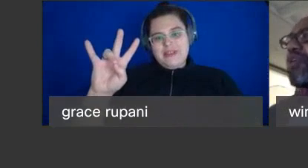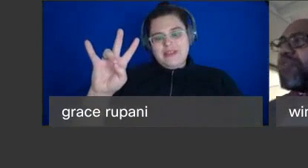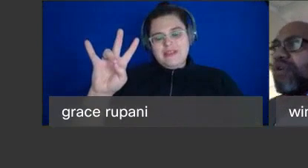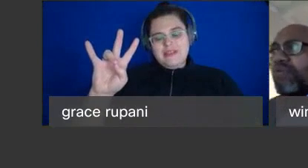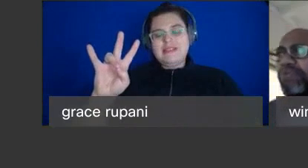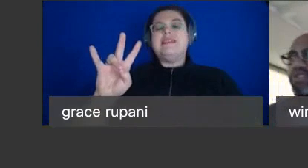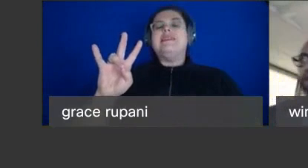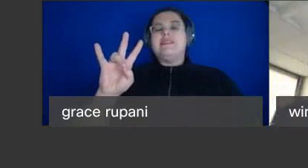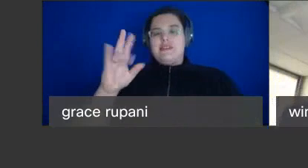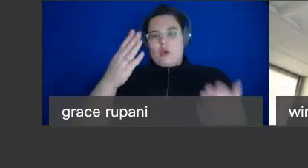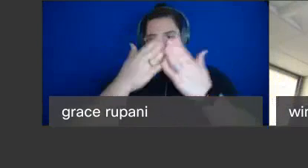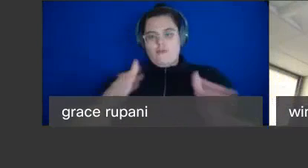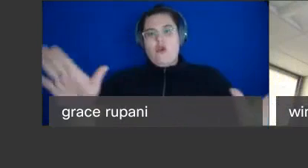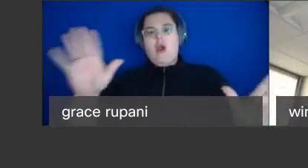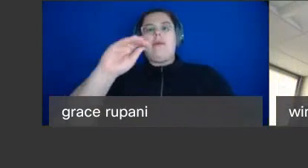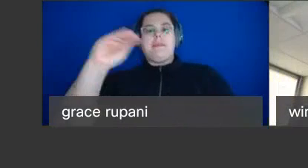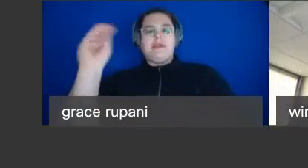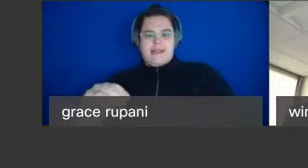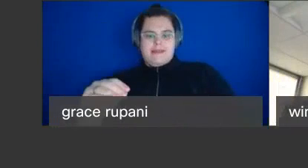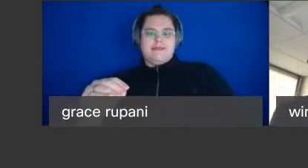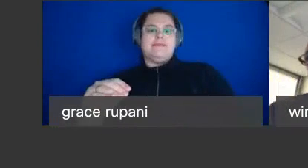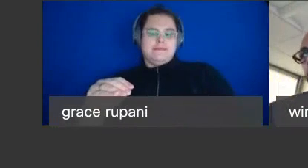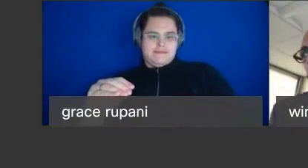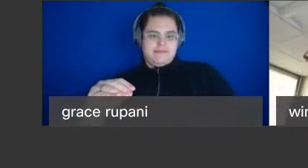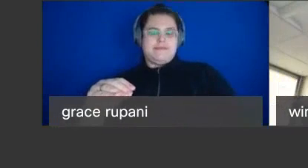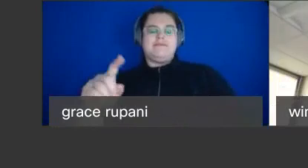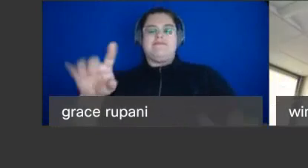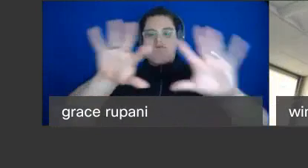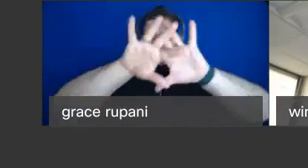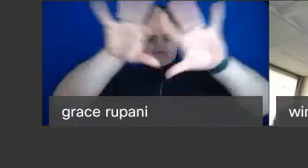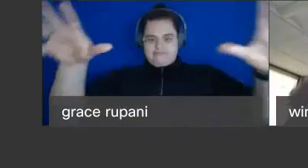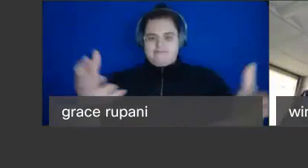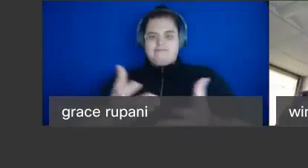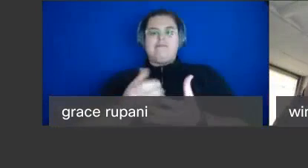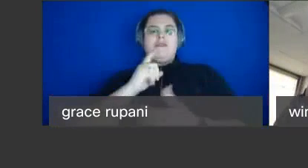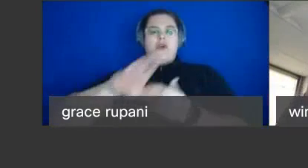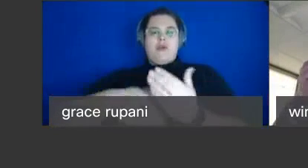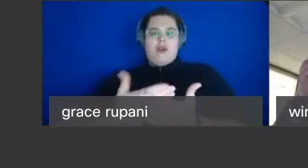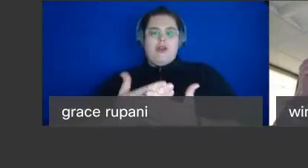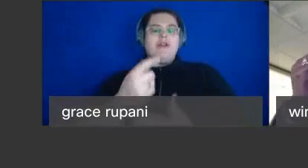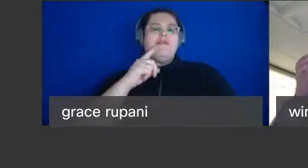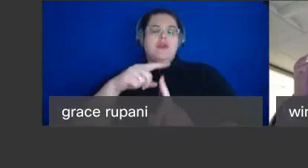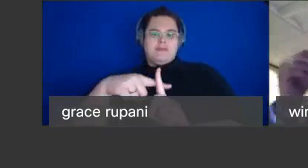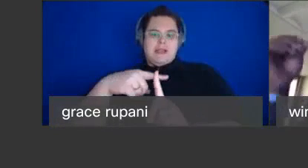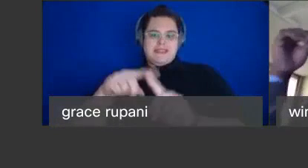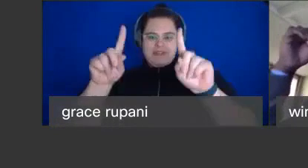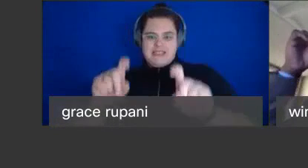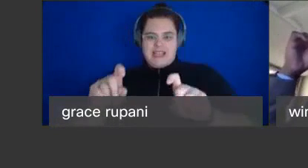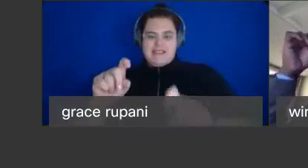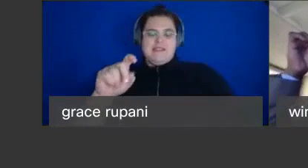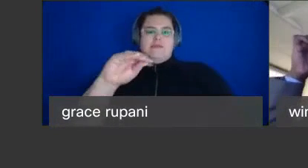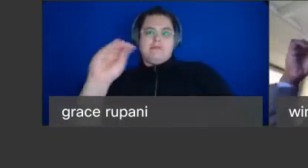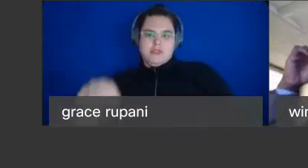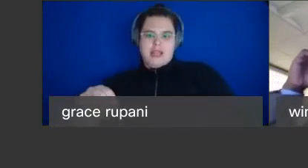16.7 overall percent positivity rate with a 11% death rate of those